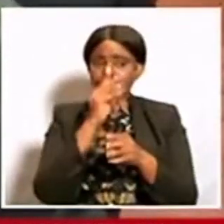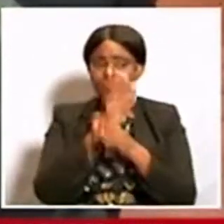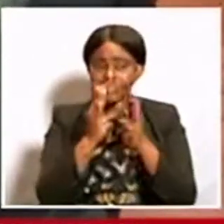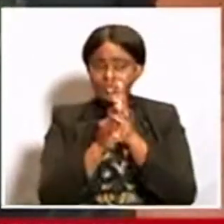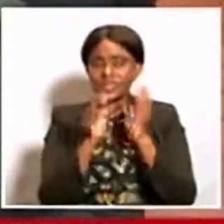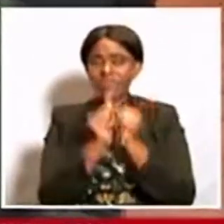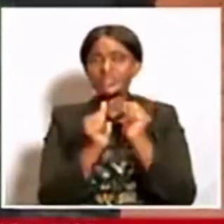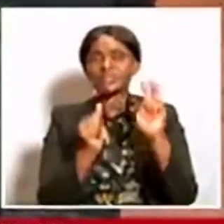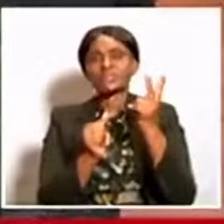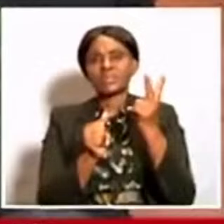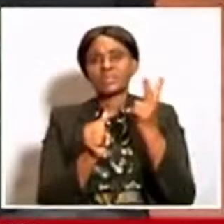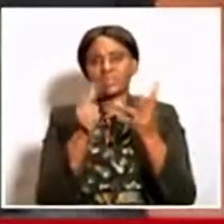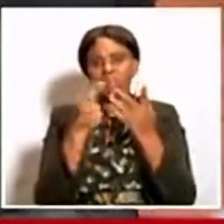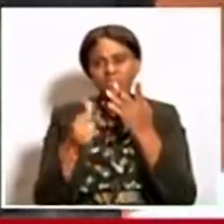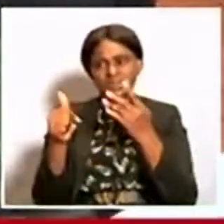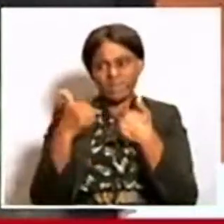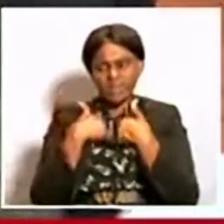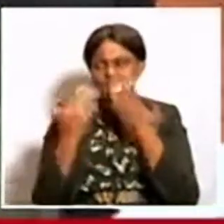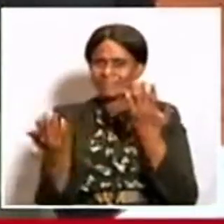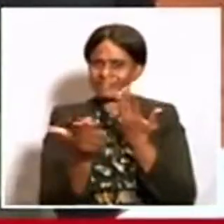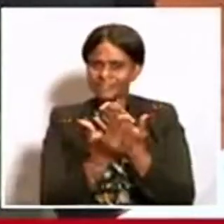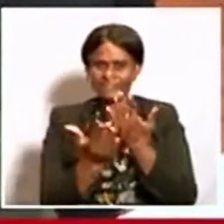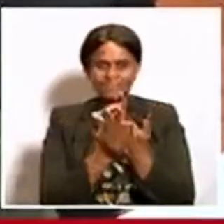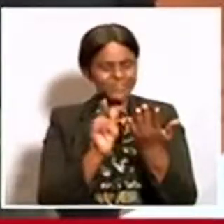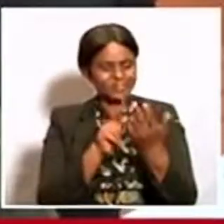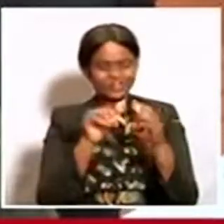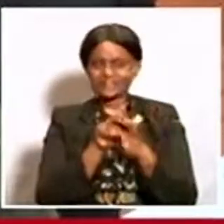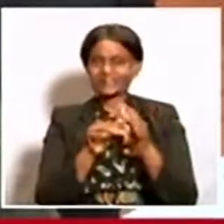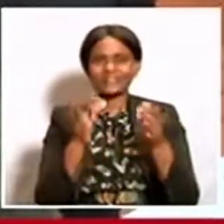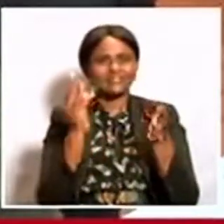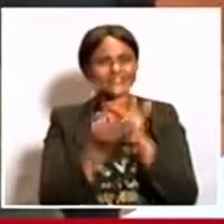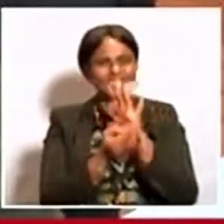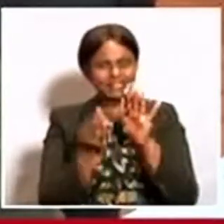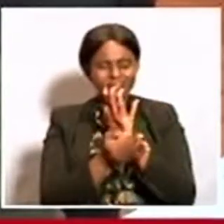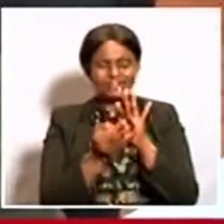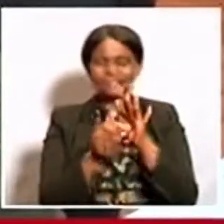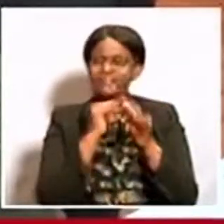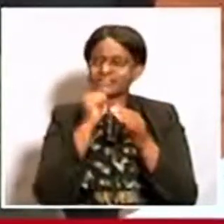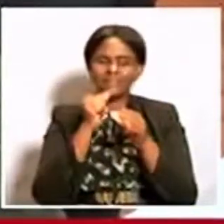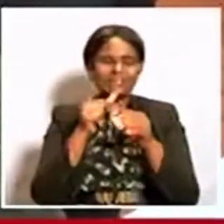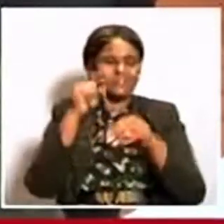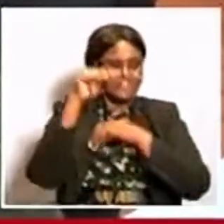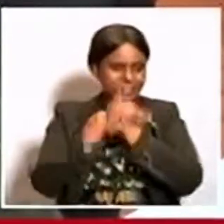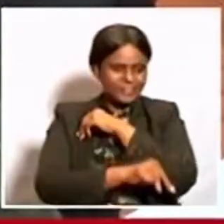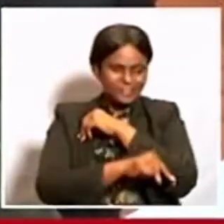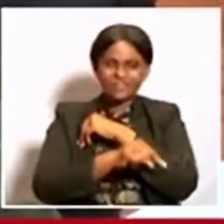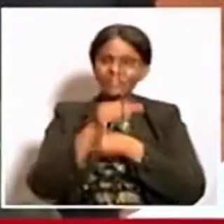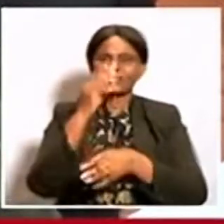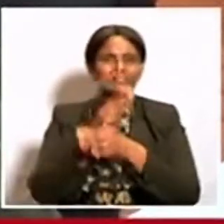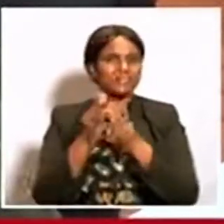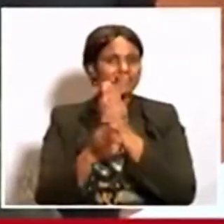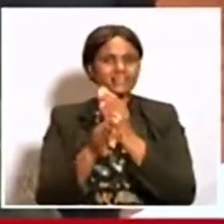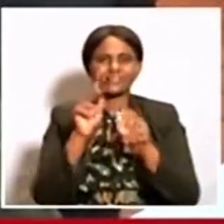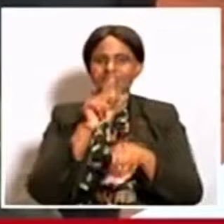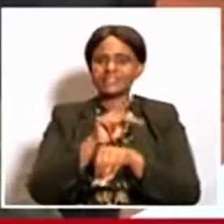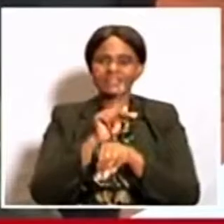second contract. What you have attached in this document, it is not even a detailed contract.